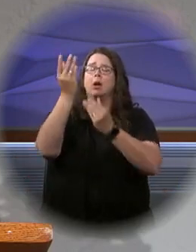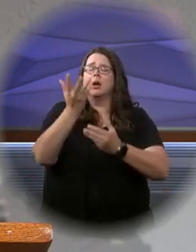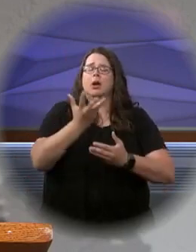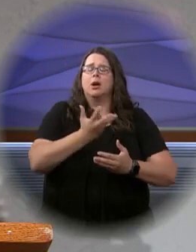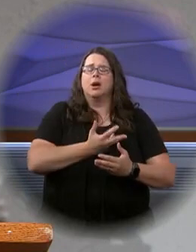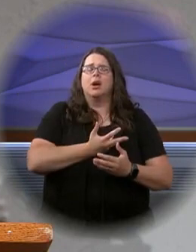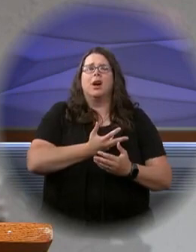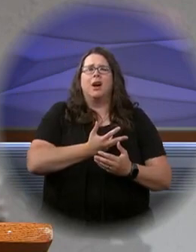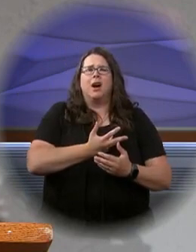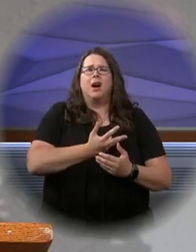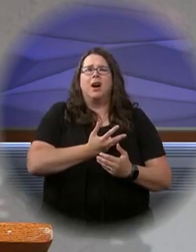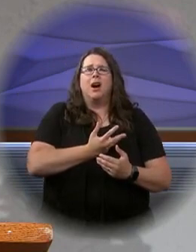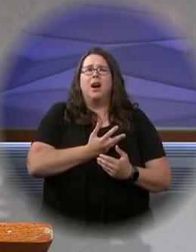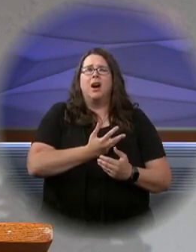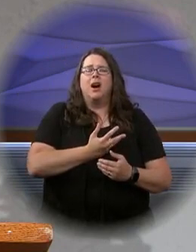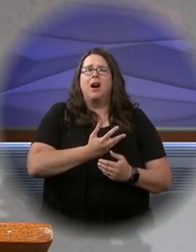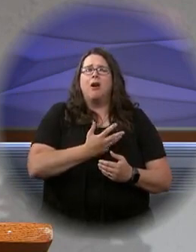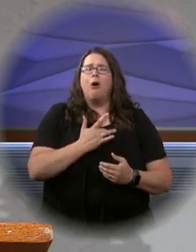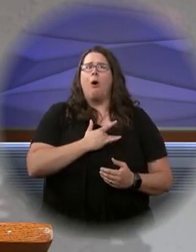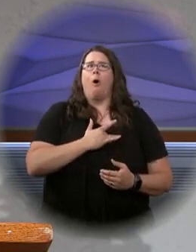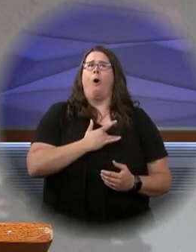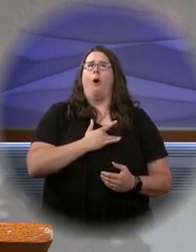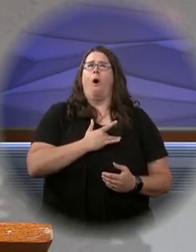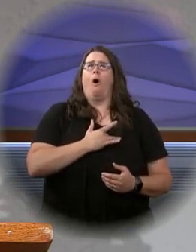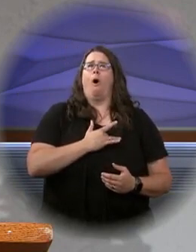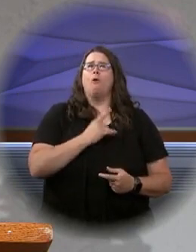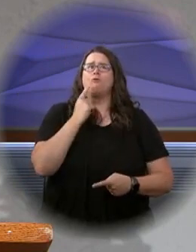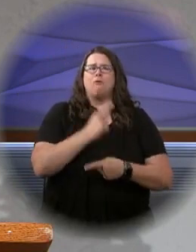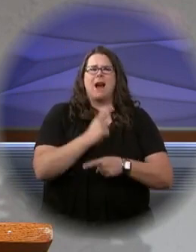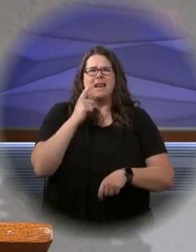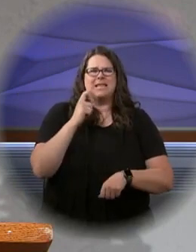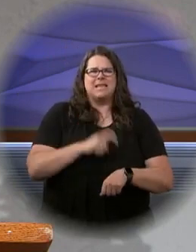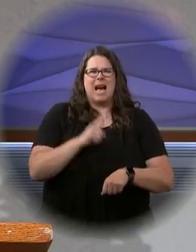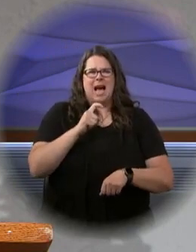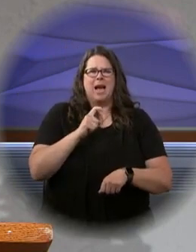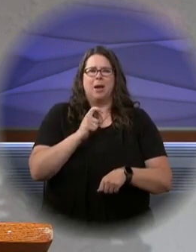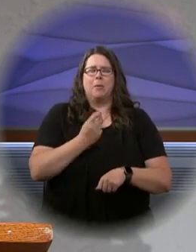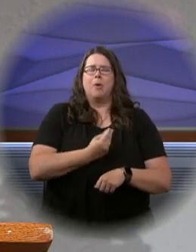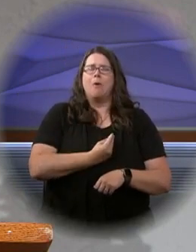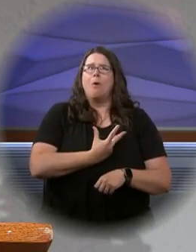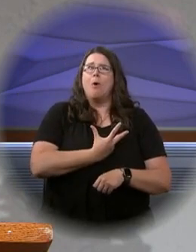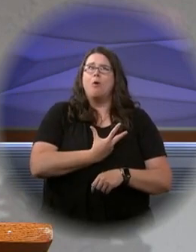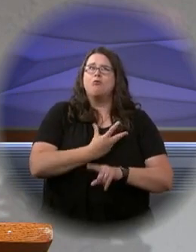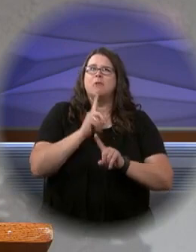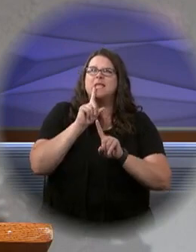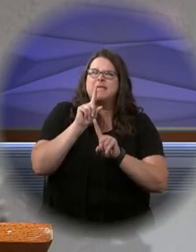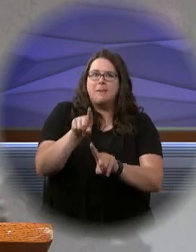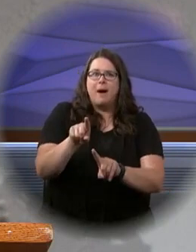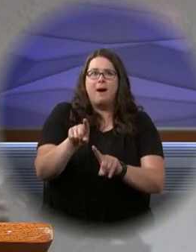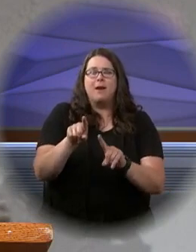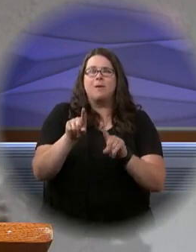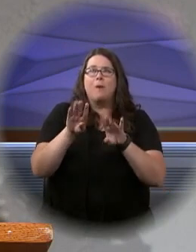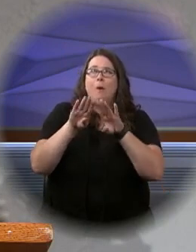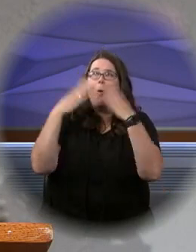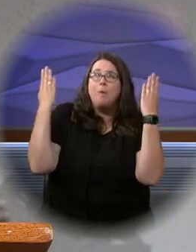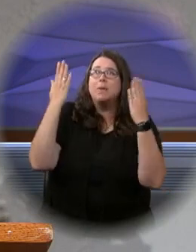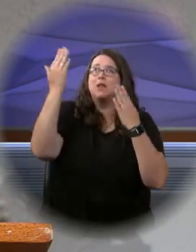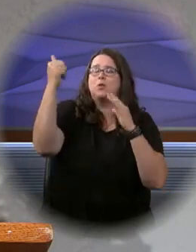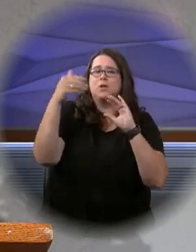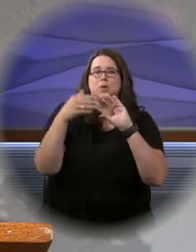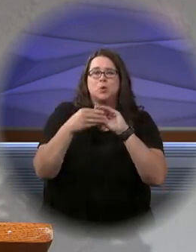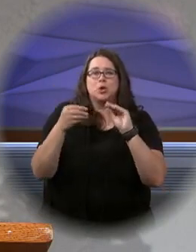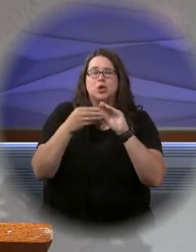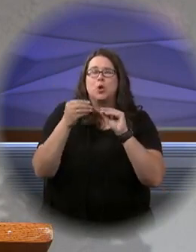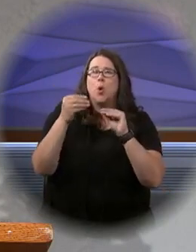seed of root, that word just meets us at just the right time, that we are responsive and we are open to God's word,